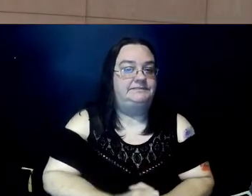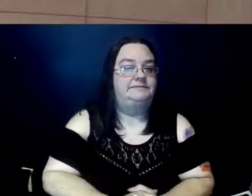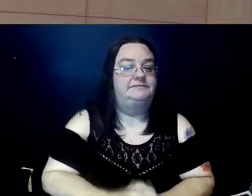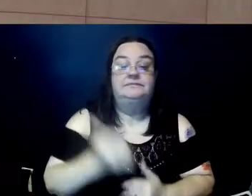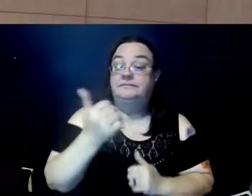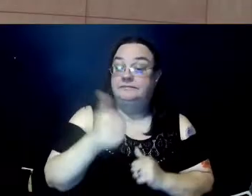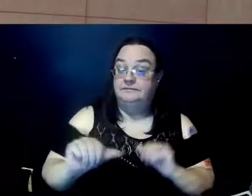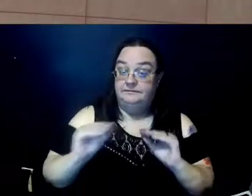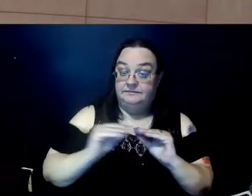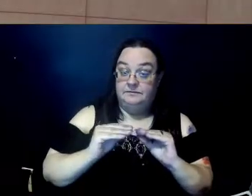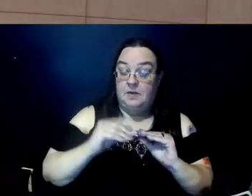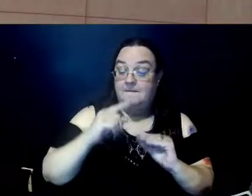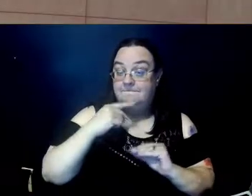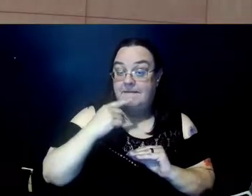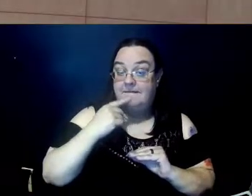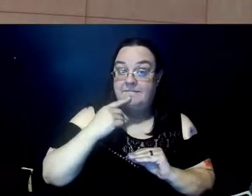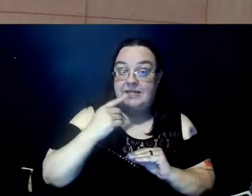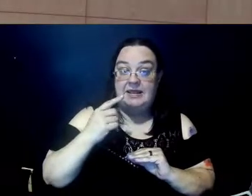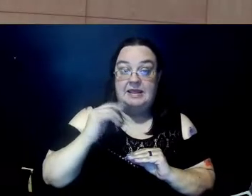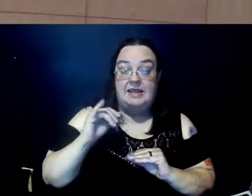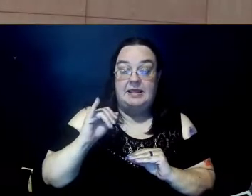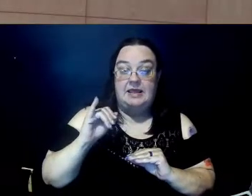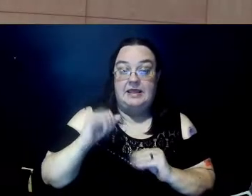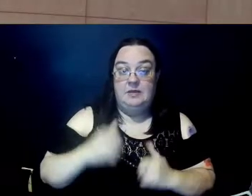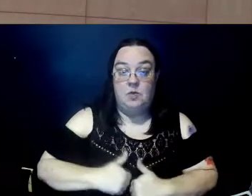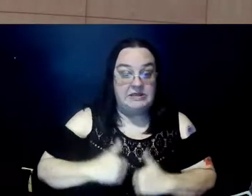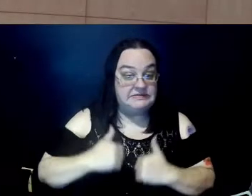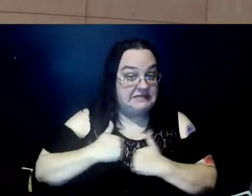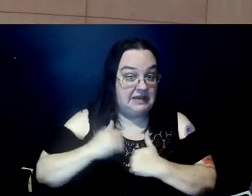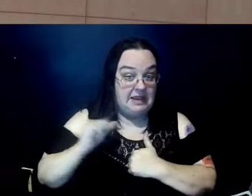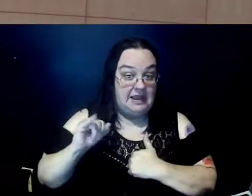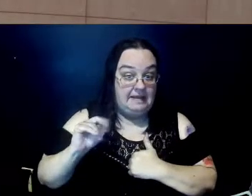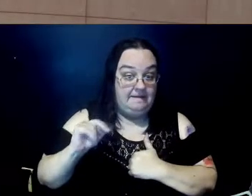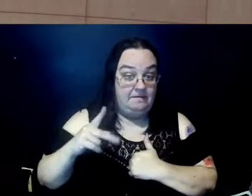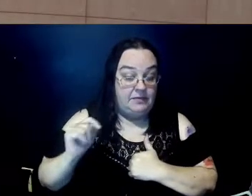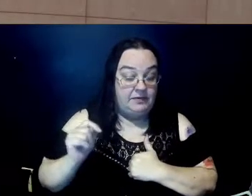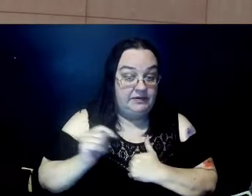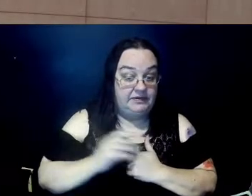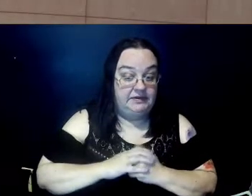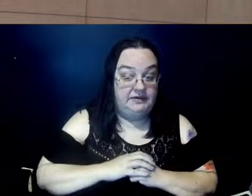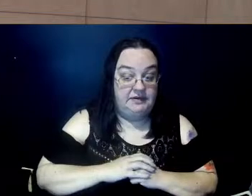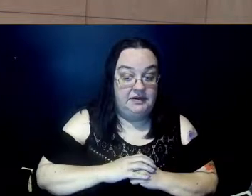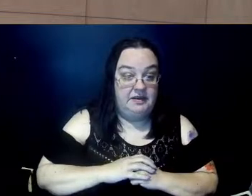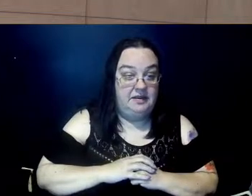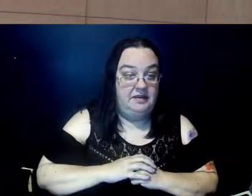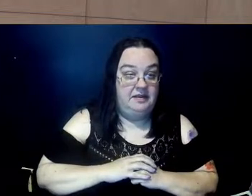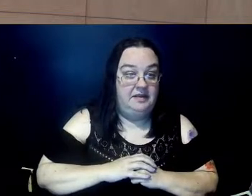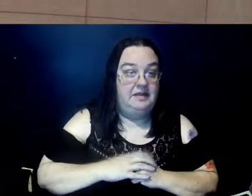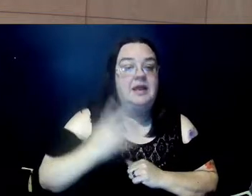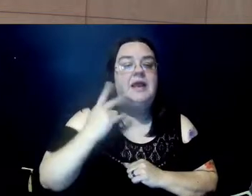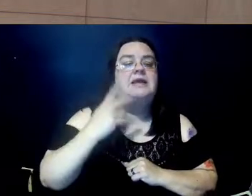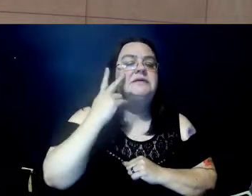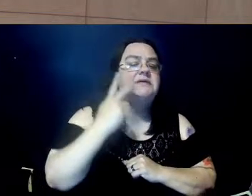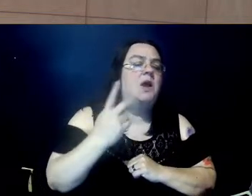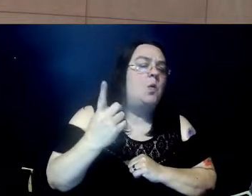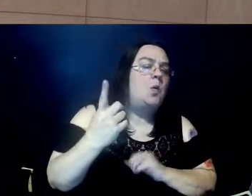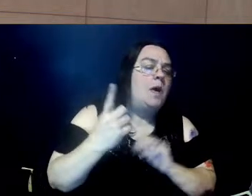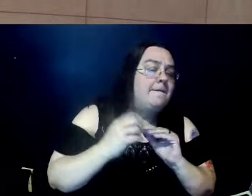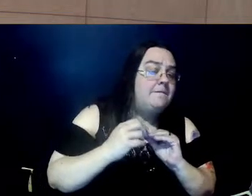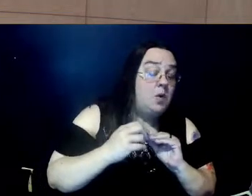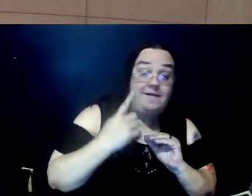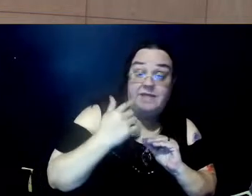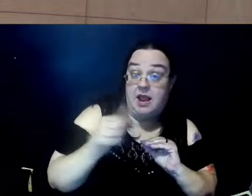Any other public resident input? Yes, ma'am. I see one more. Are there